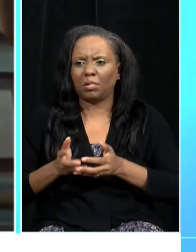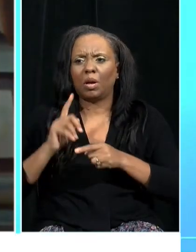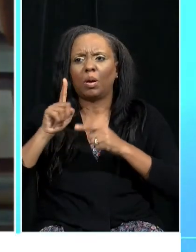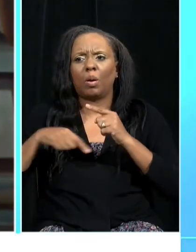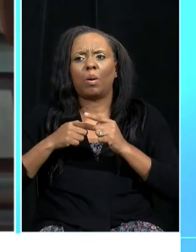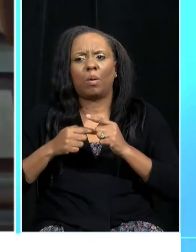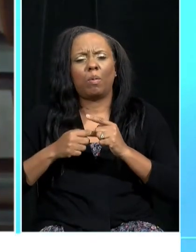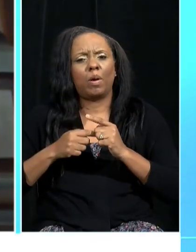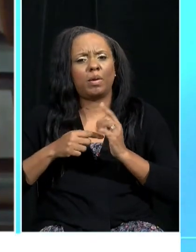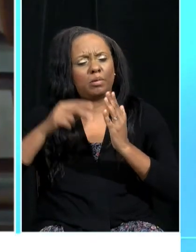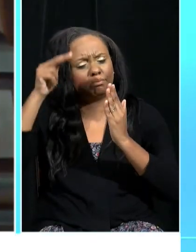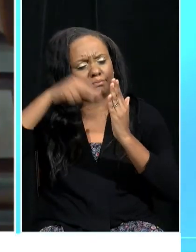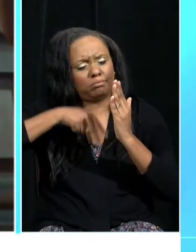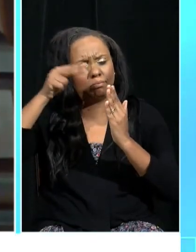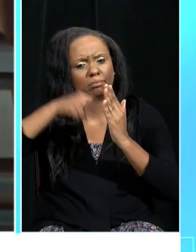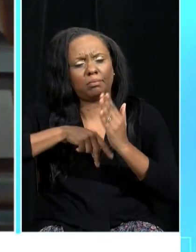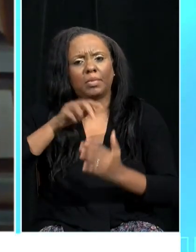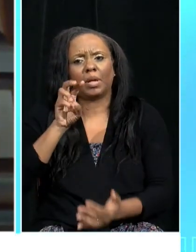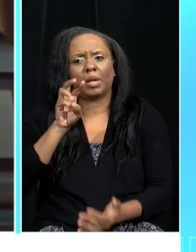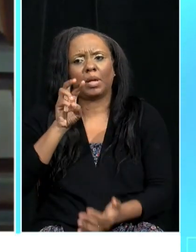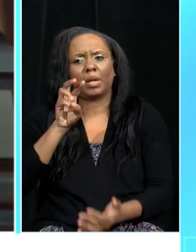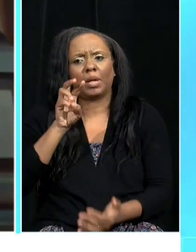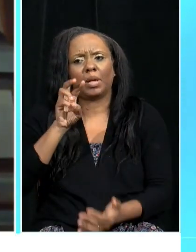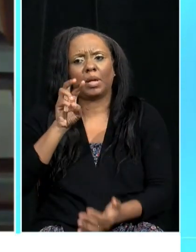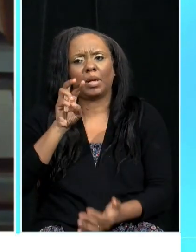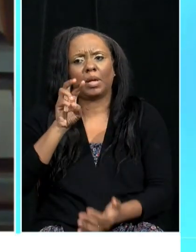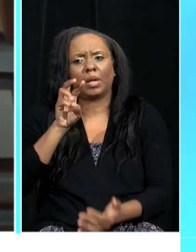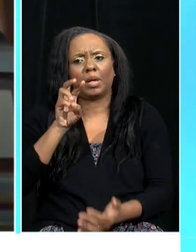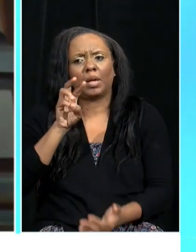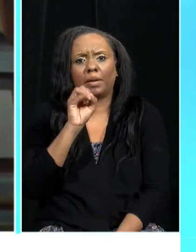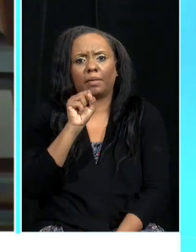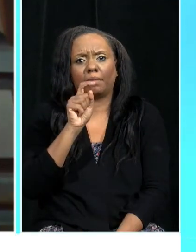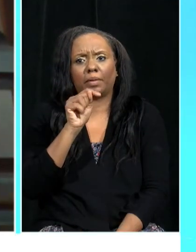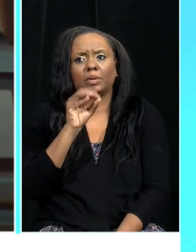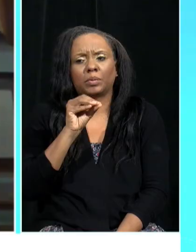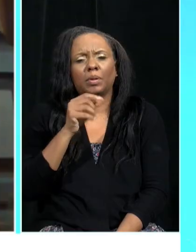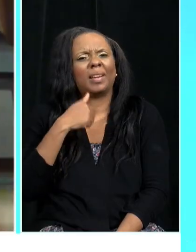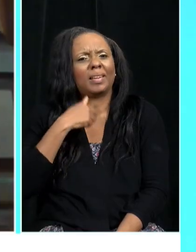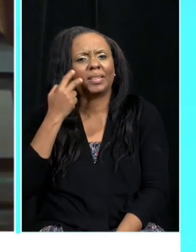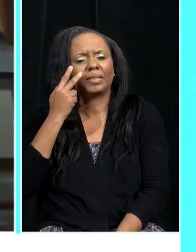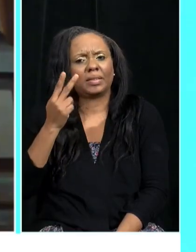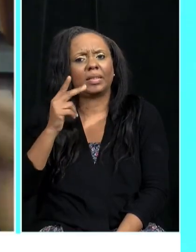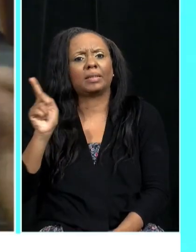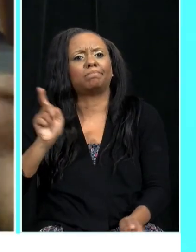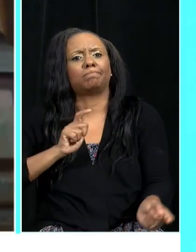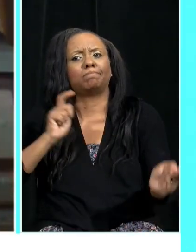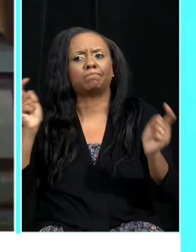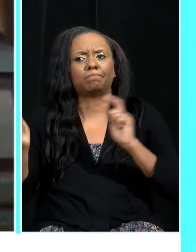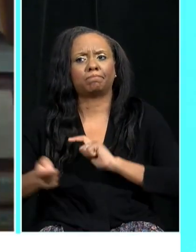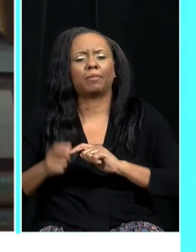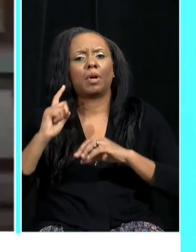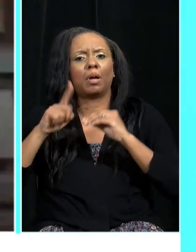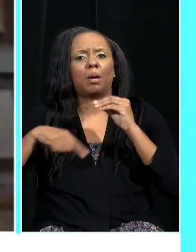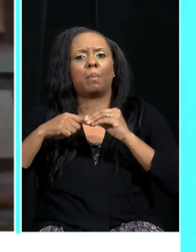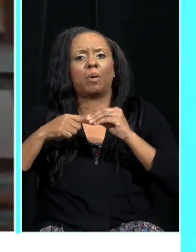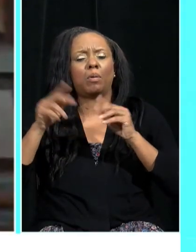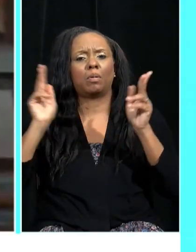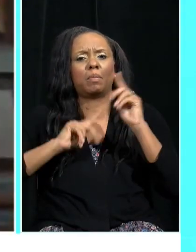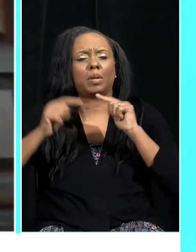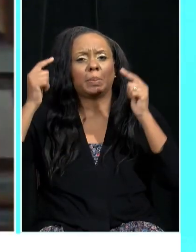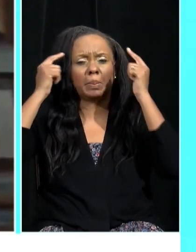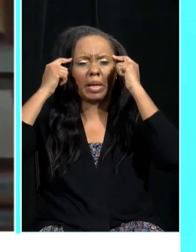is out, where I see something a significant change there in terms of mindset,